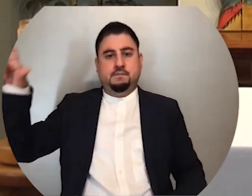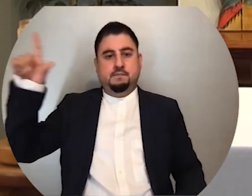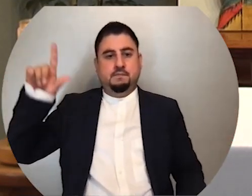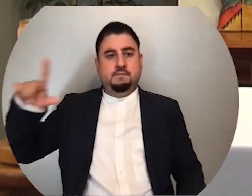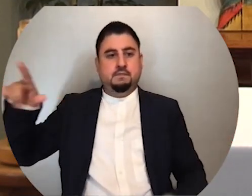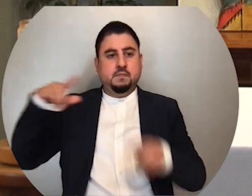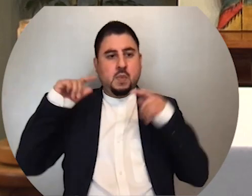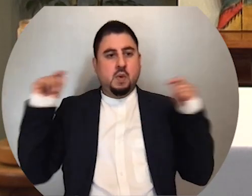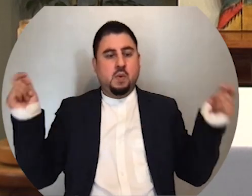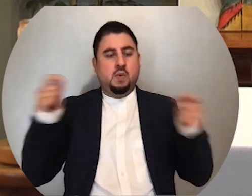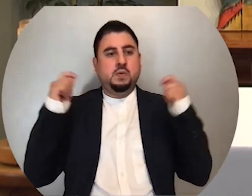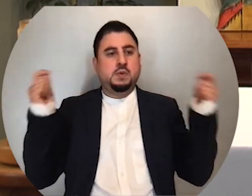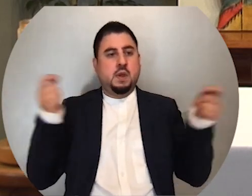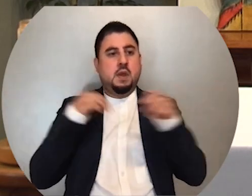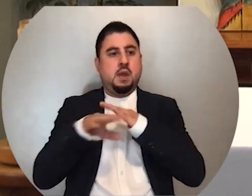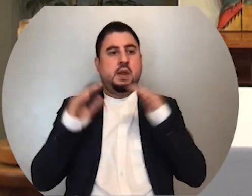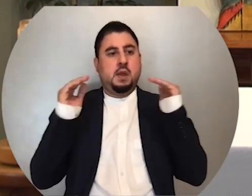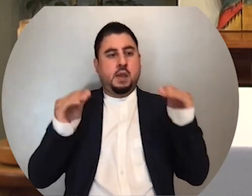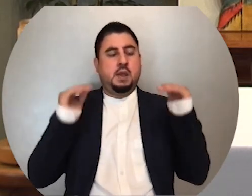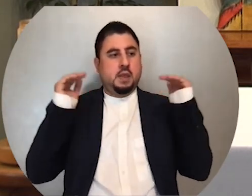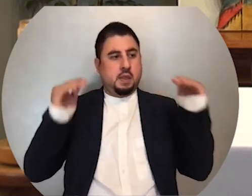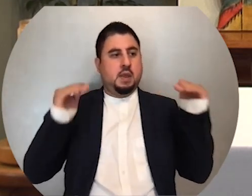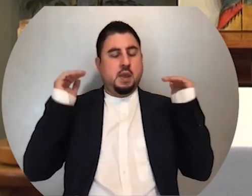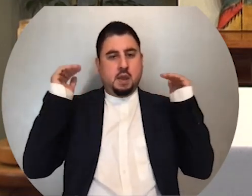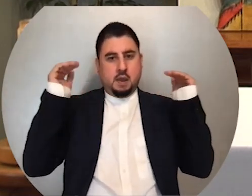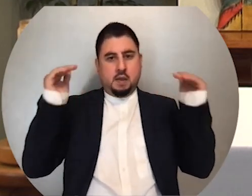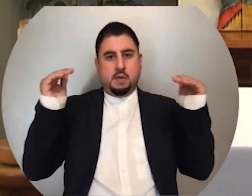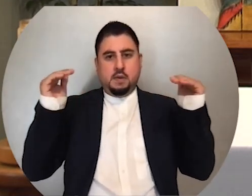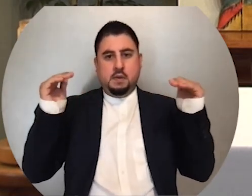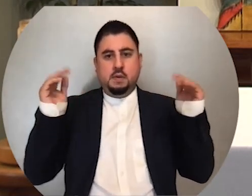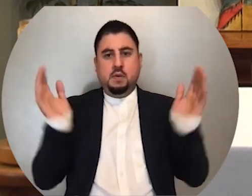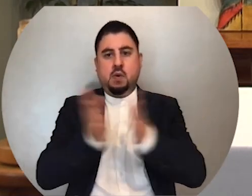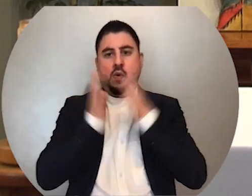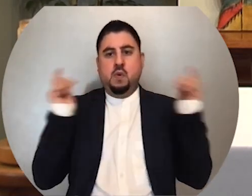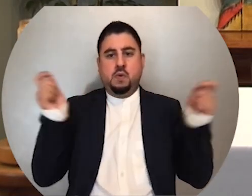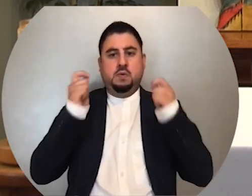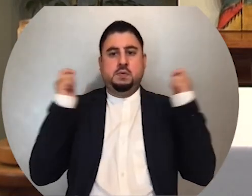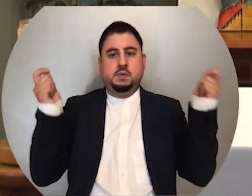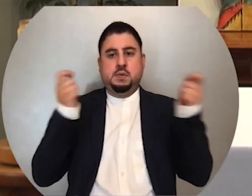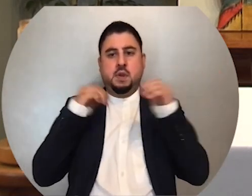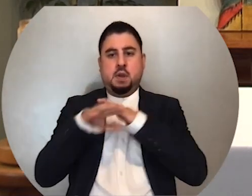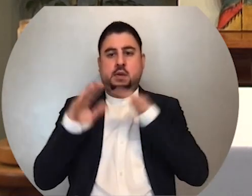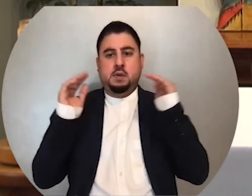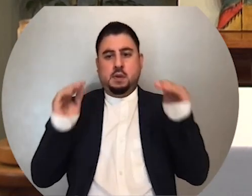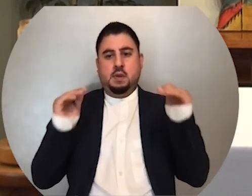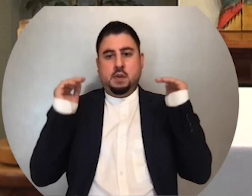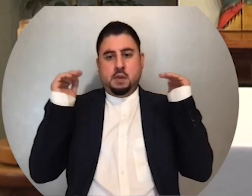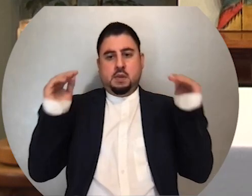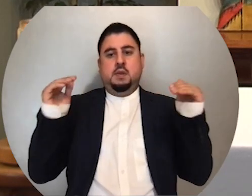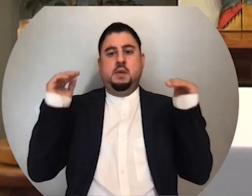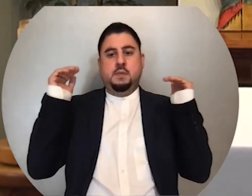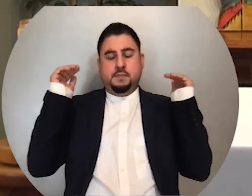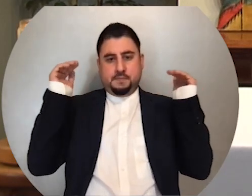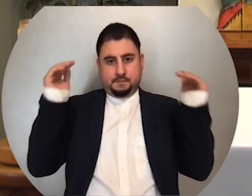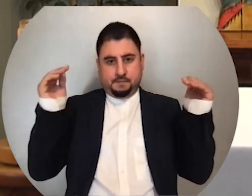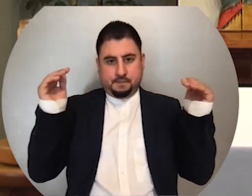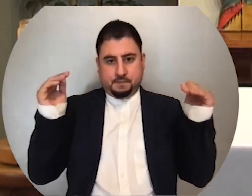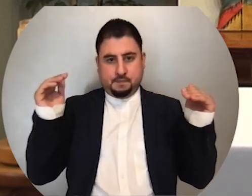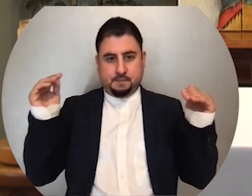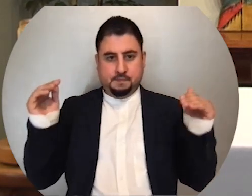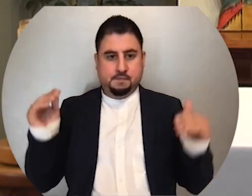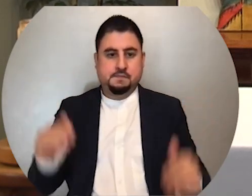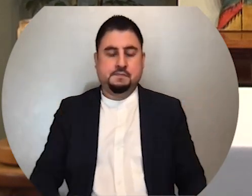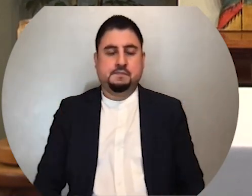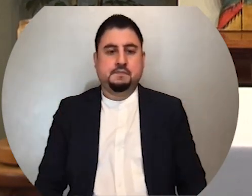the Lord. Hosanna in the highest, Hosanna in the